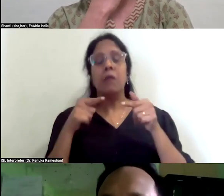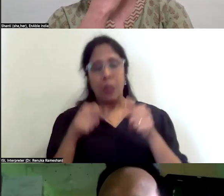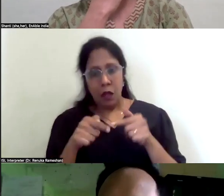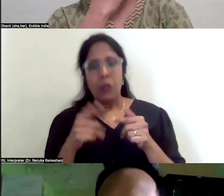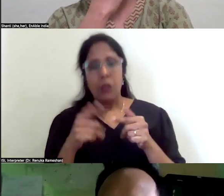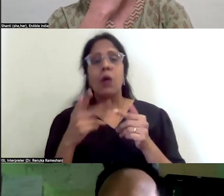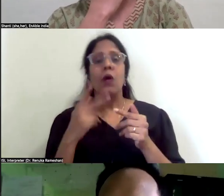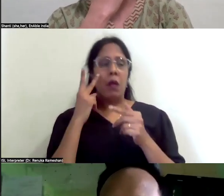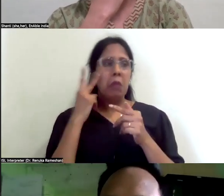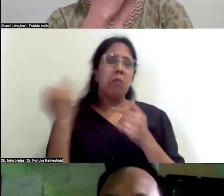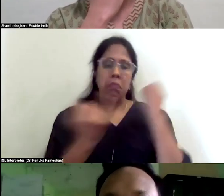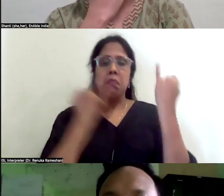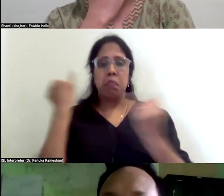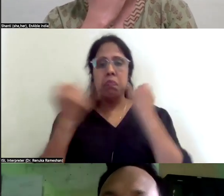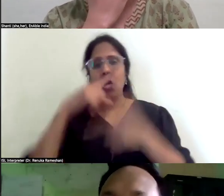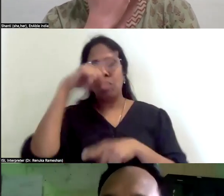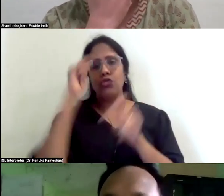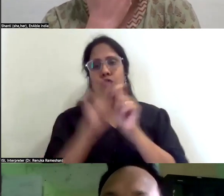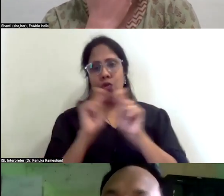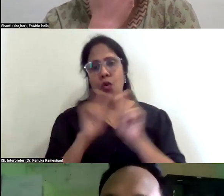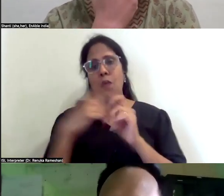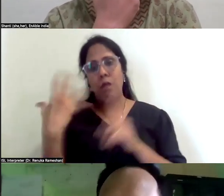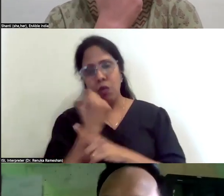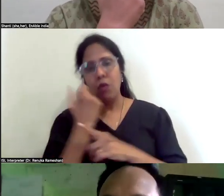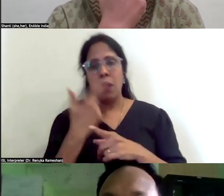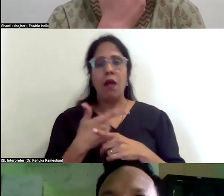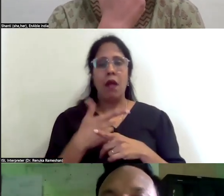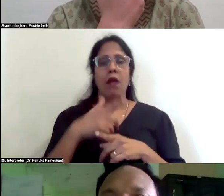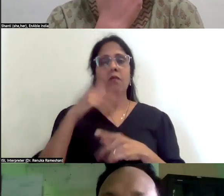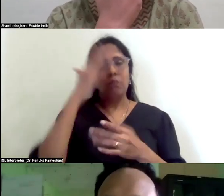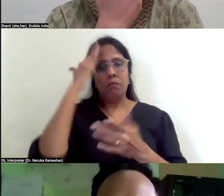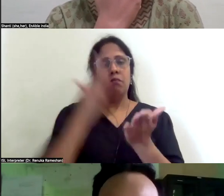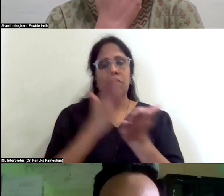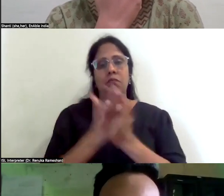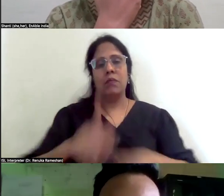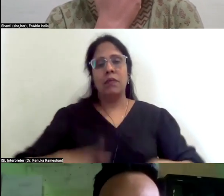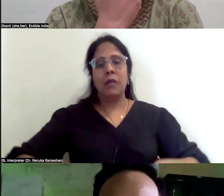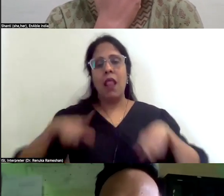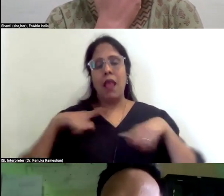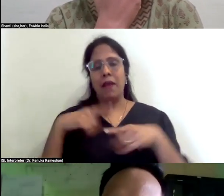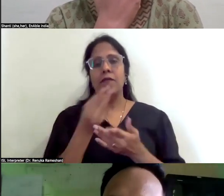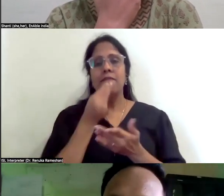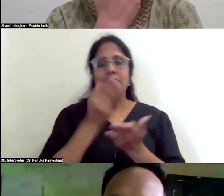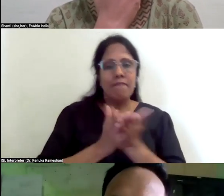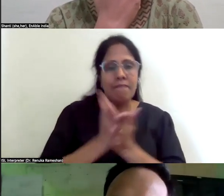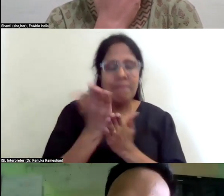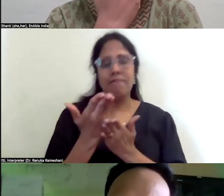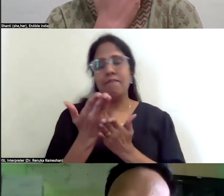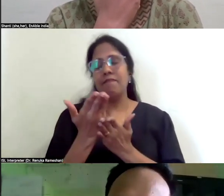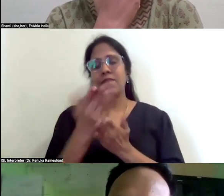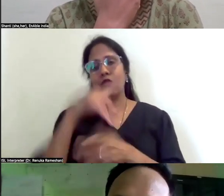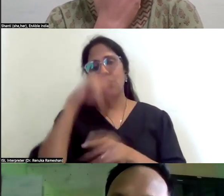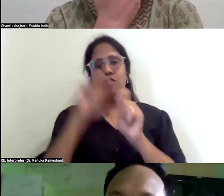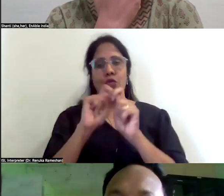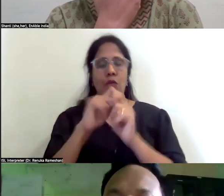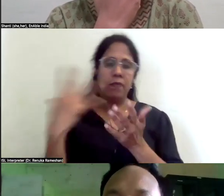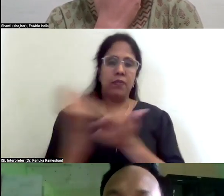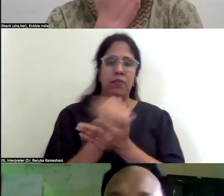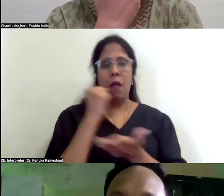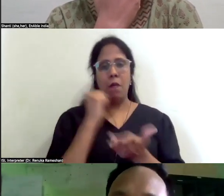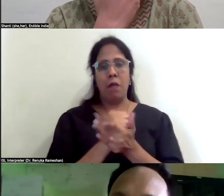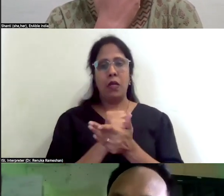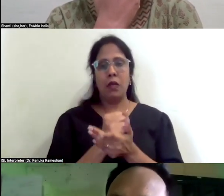for some employment or some livelihood opportunity for yourself so that you will not be dependent. And that same thing they